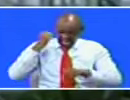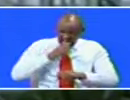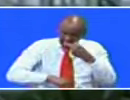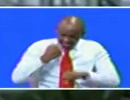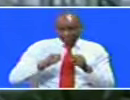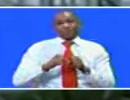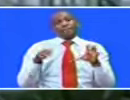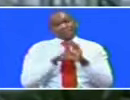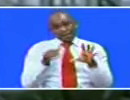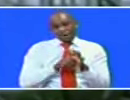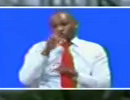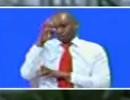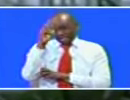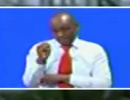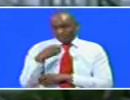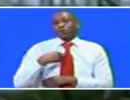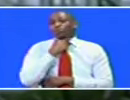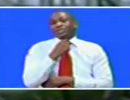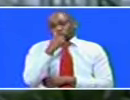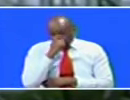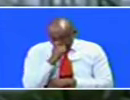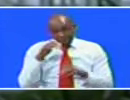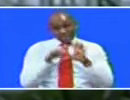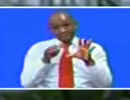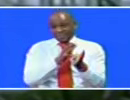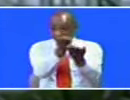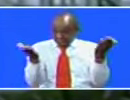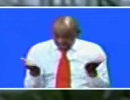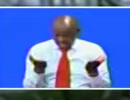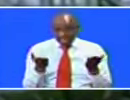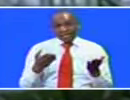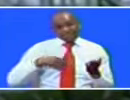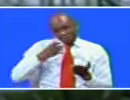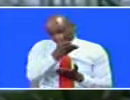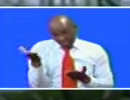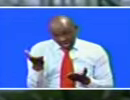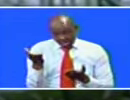of the party. And I'd want to wish the party members and whoever it is that wins the